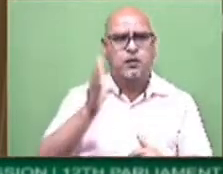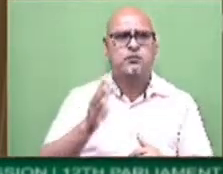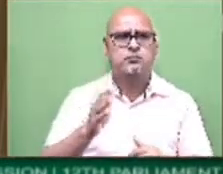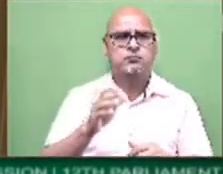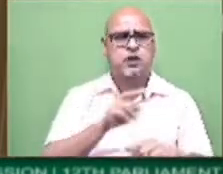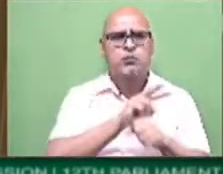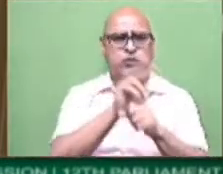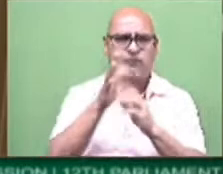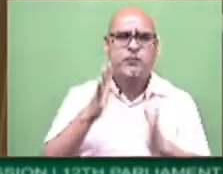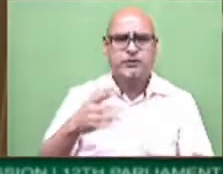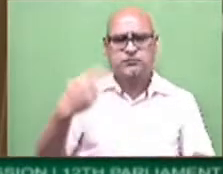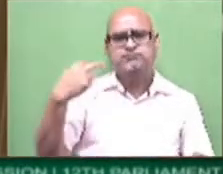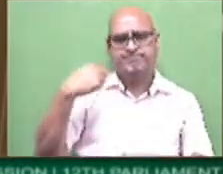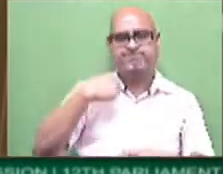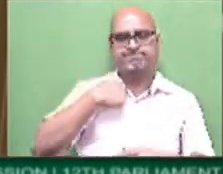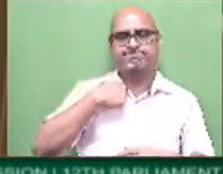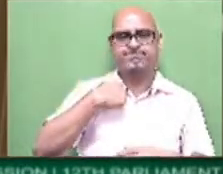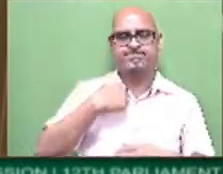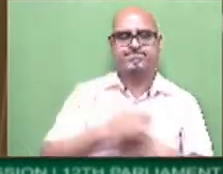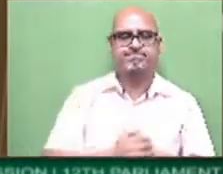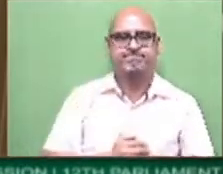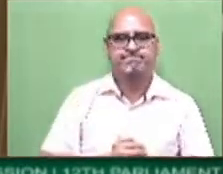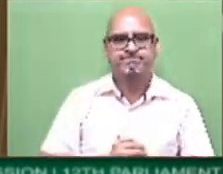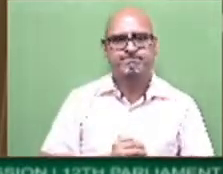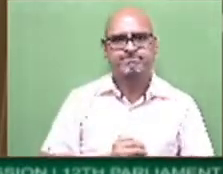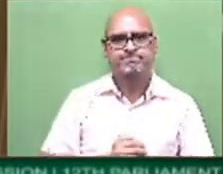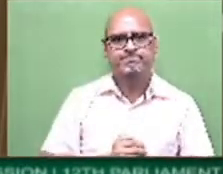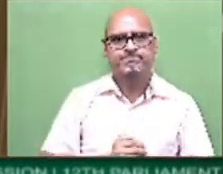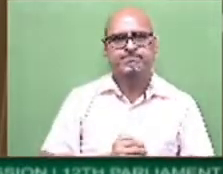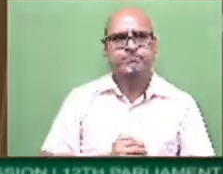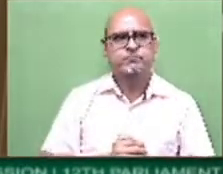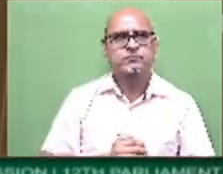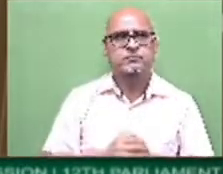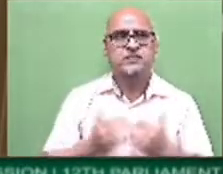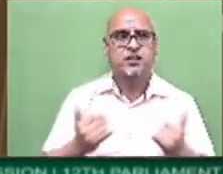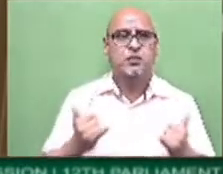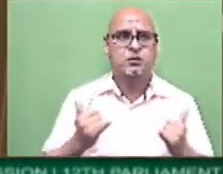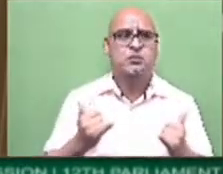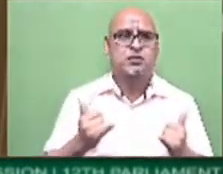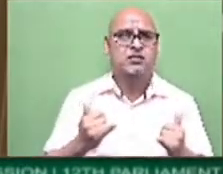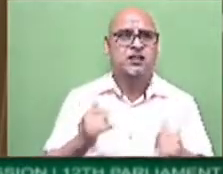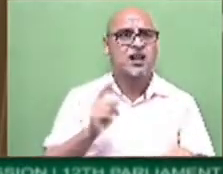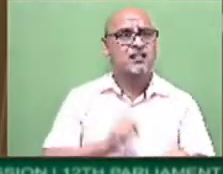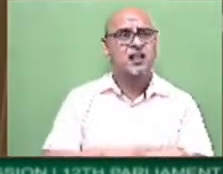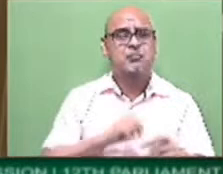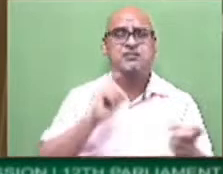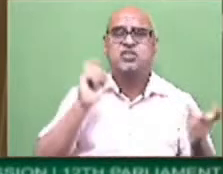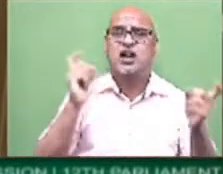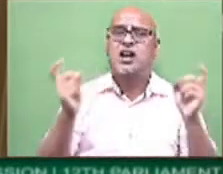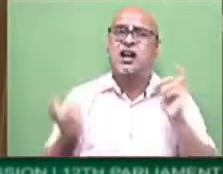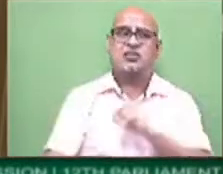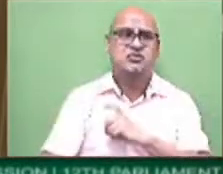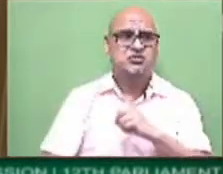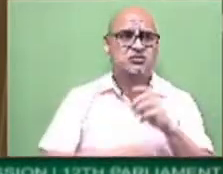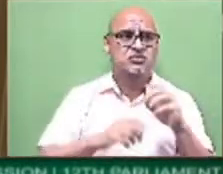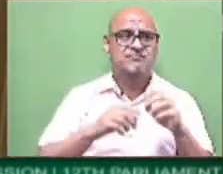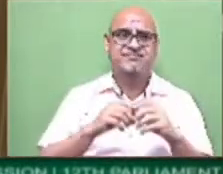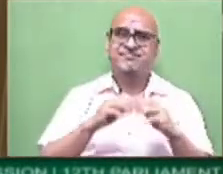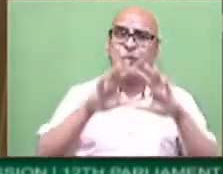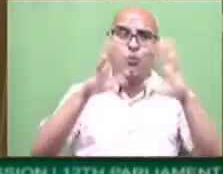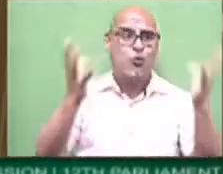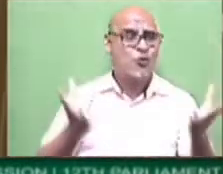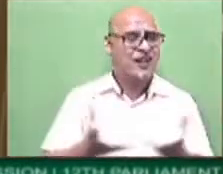Madam Speaker, we are indeed in very different times. The mere fact that we are standing in this Parliament here wearing masks to make